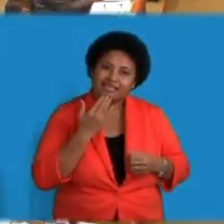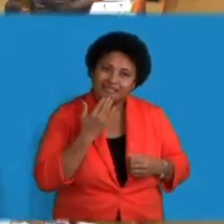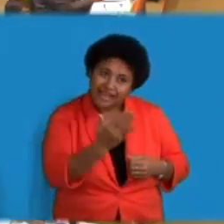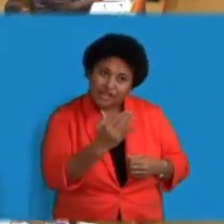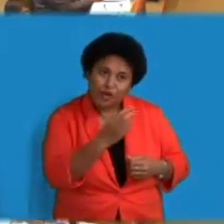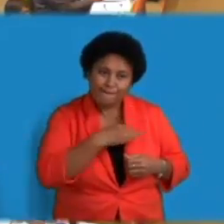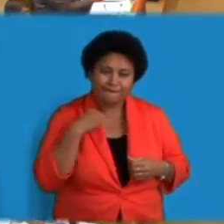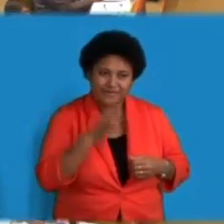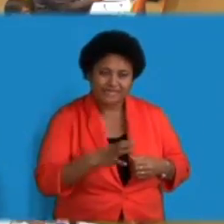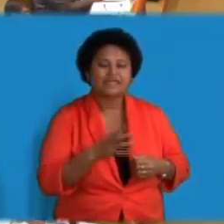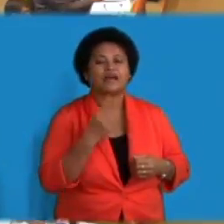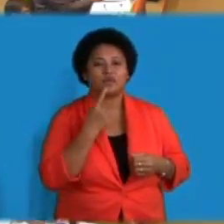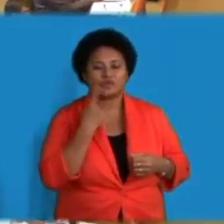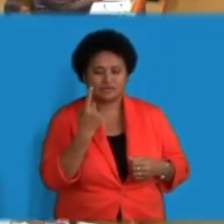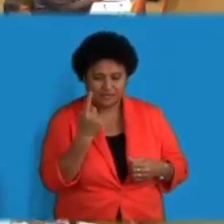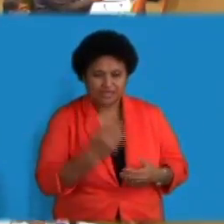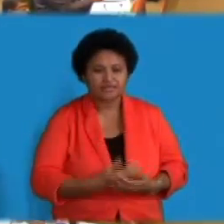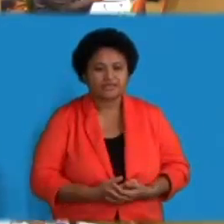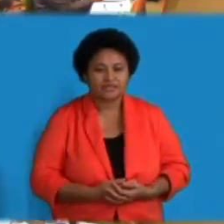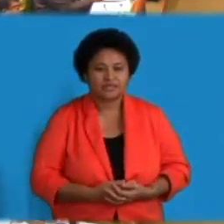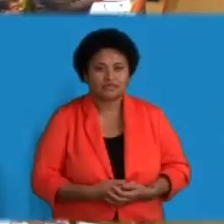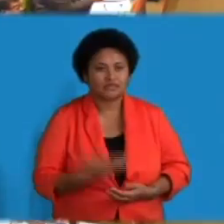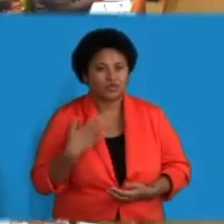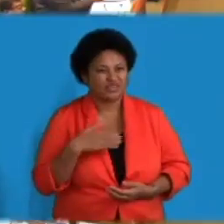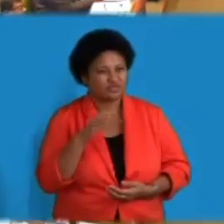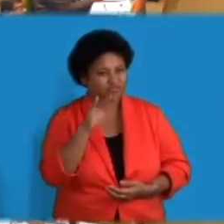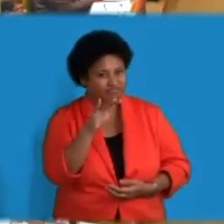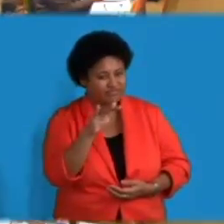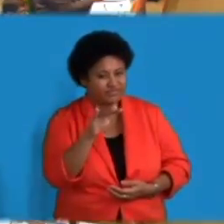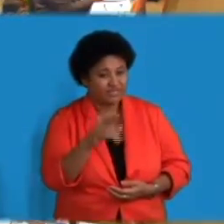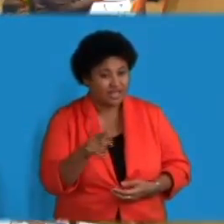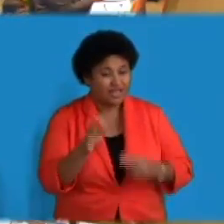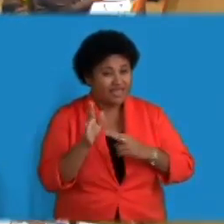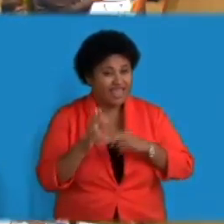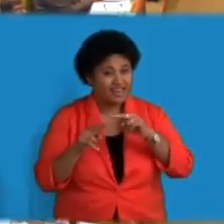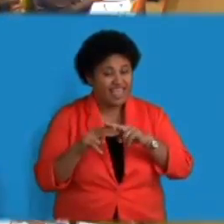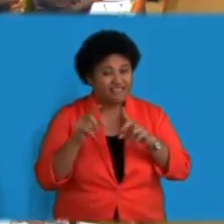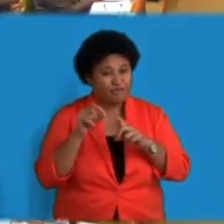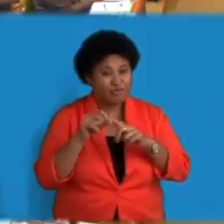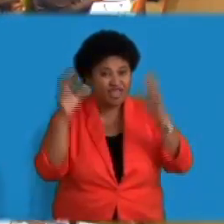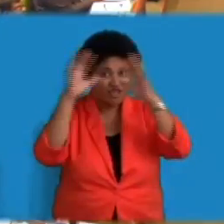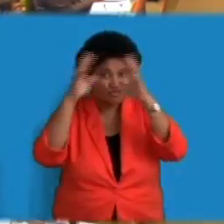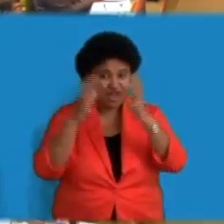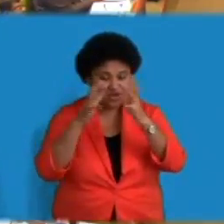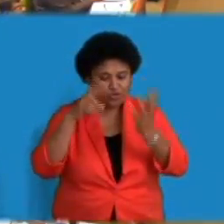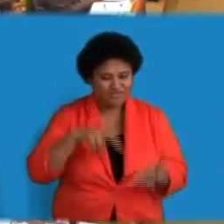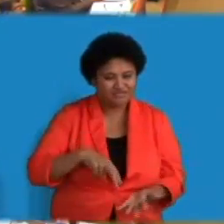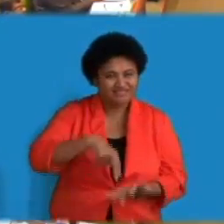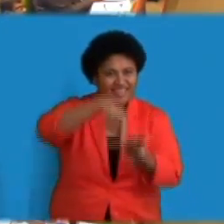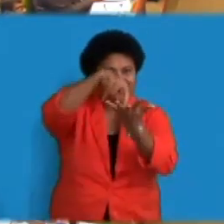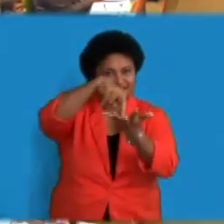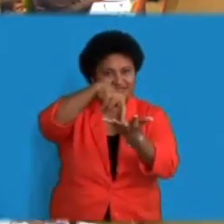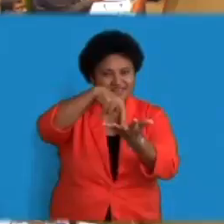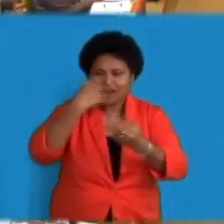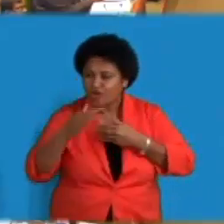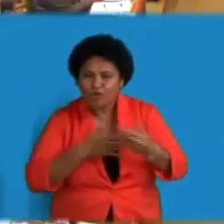statement, and let me just remind him at the outset that the NFP tree will always stand, come hell